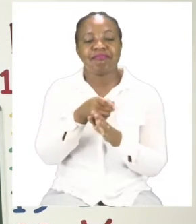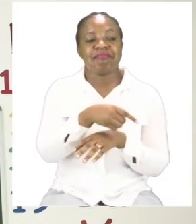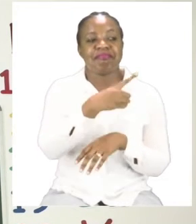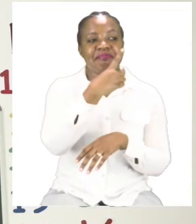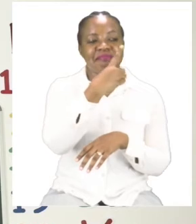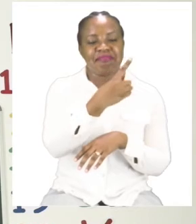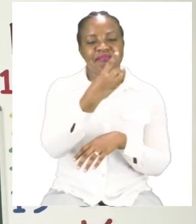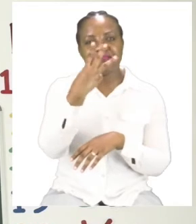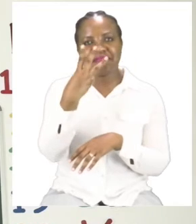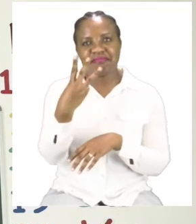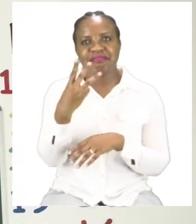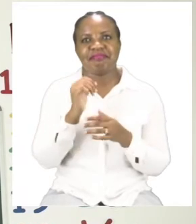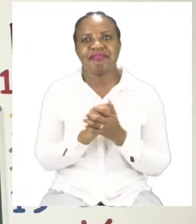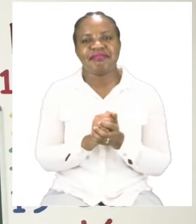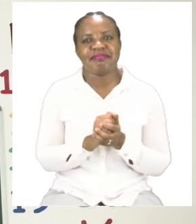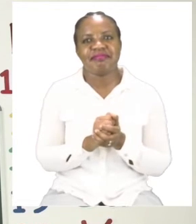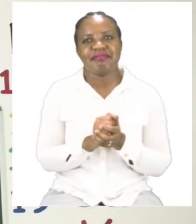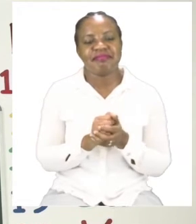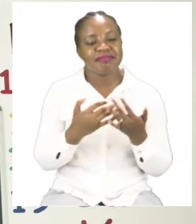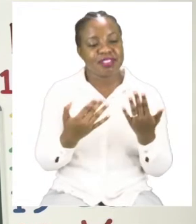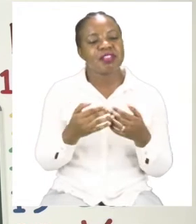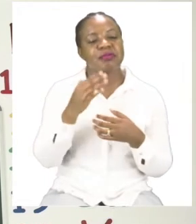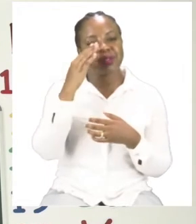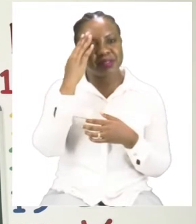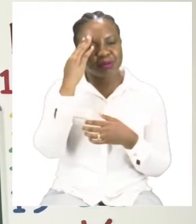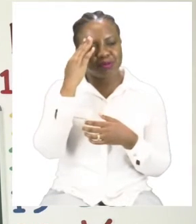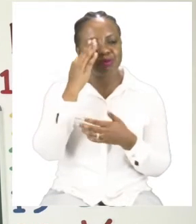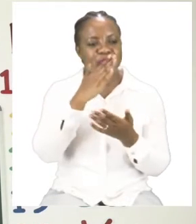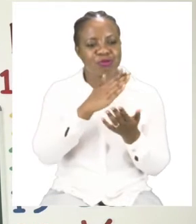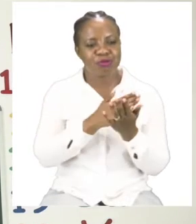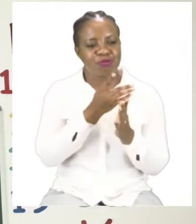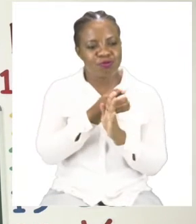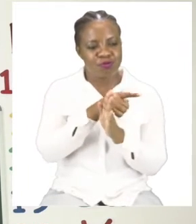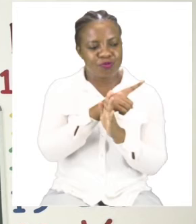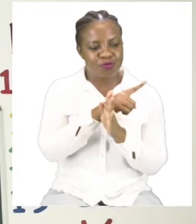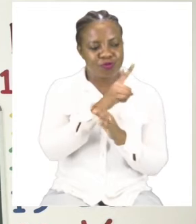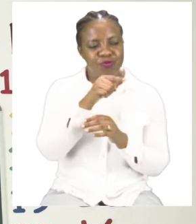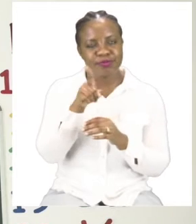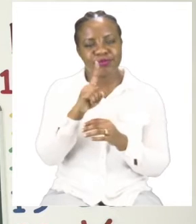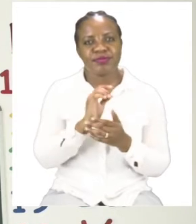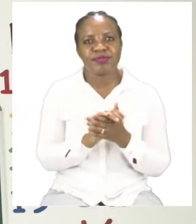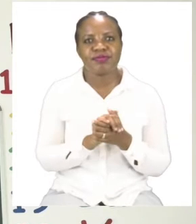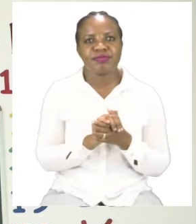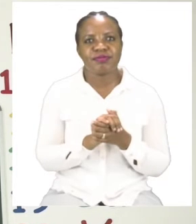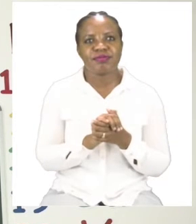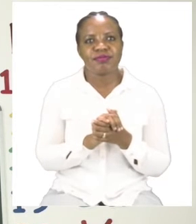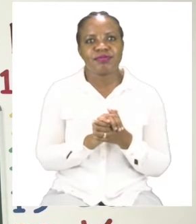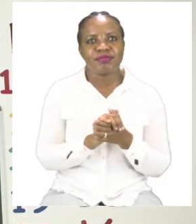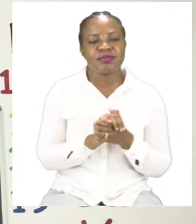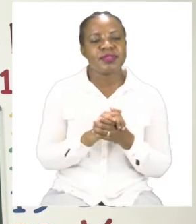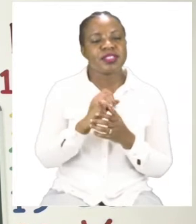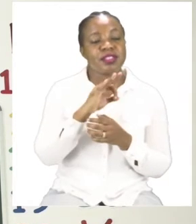5. So we know that our answer is correct. So for the house that you can see where you are